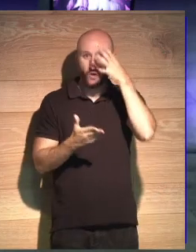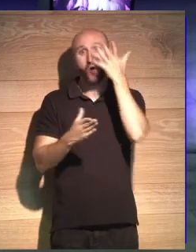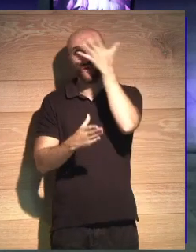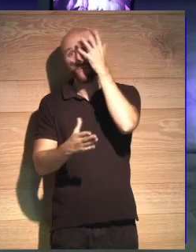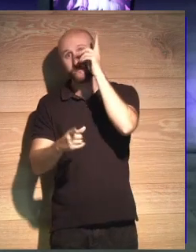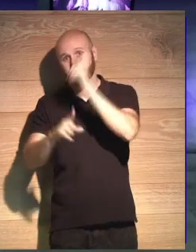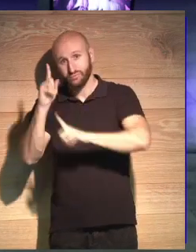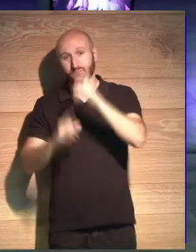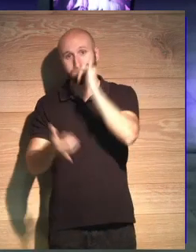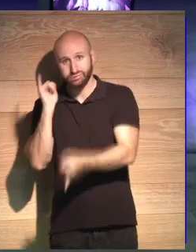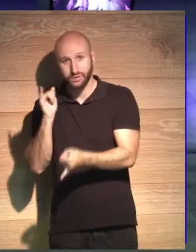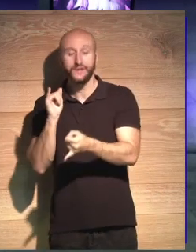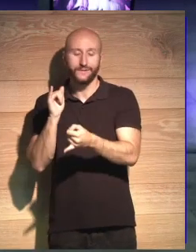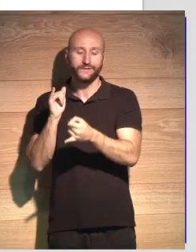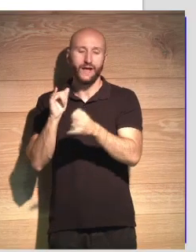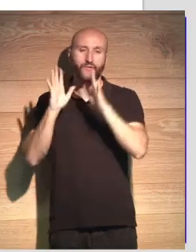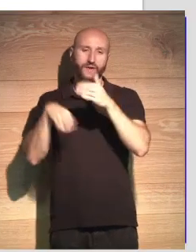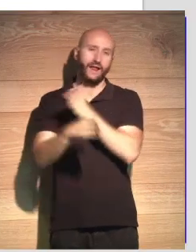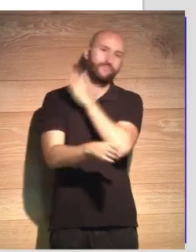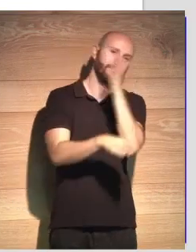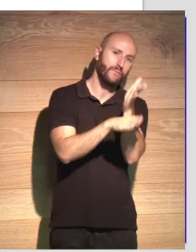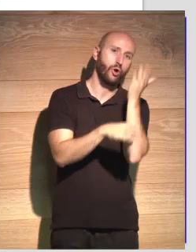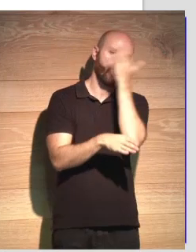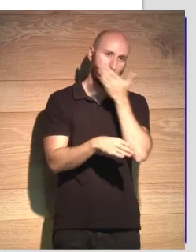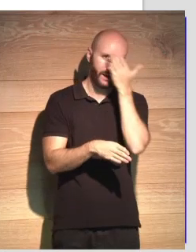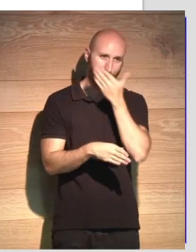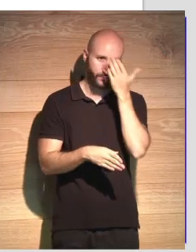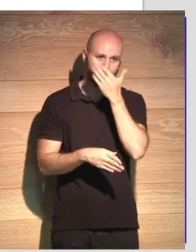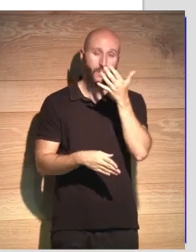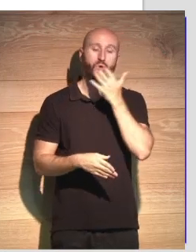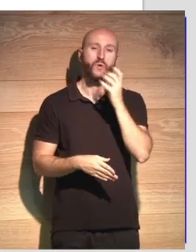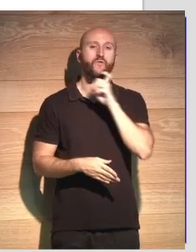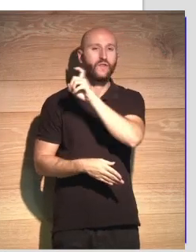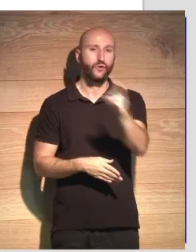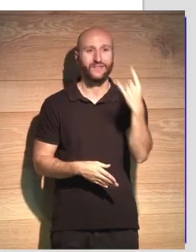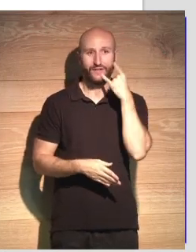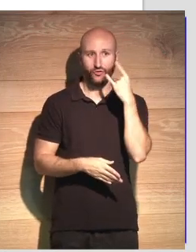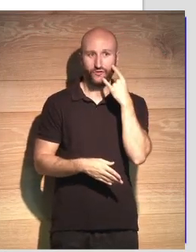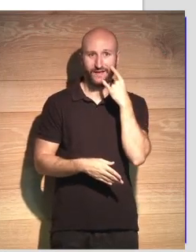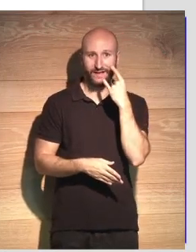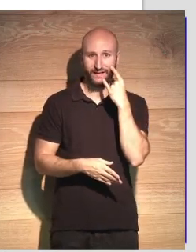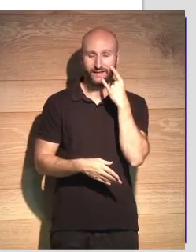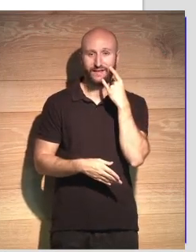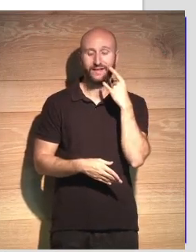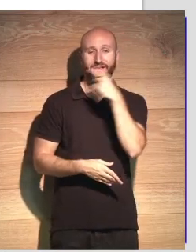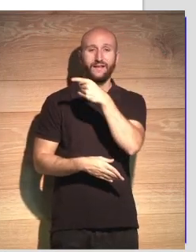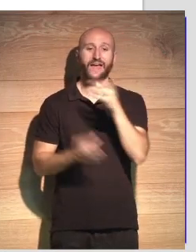were not that successful in our summer camp, I decided to go to the different schools, and there's this project by